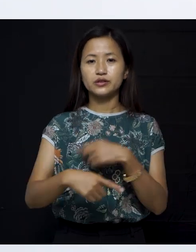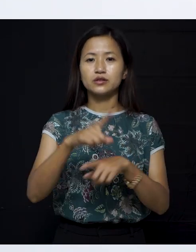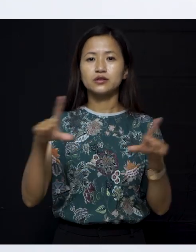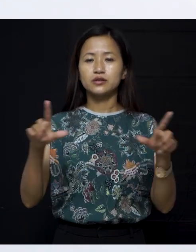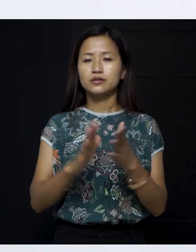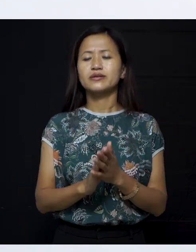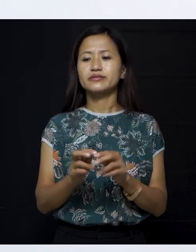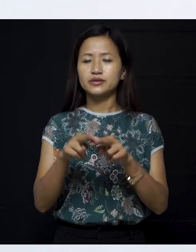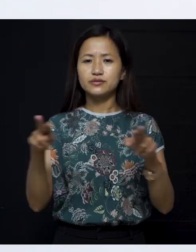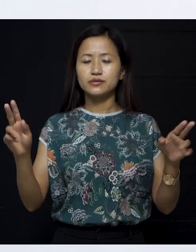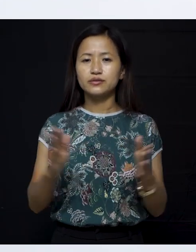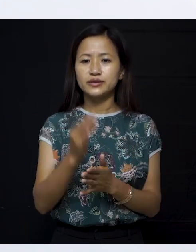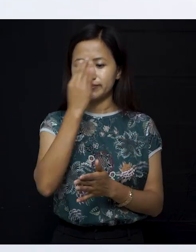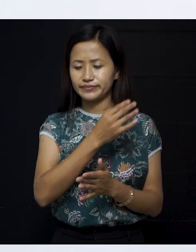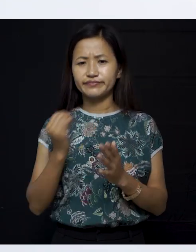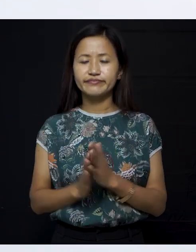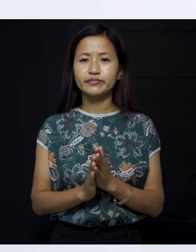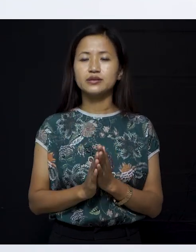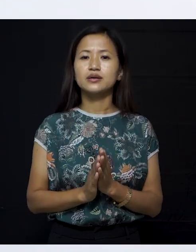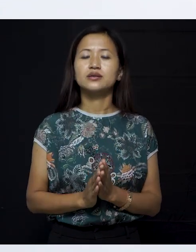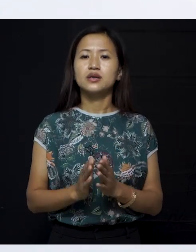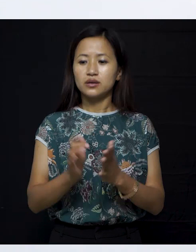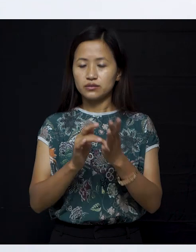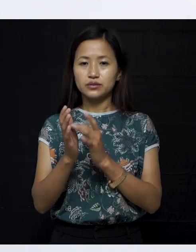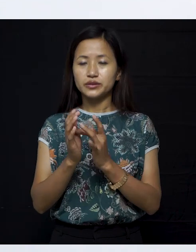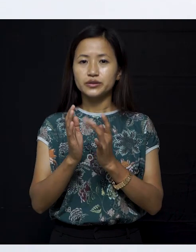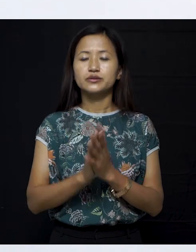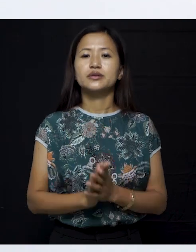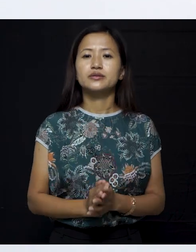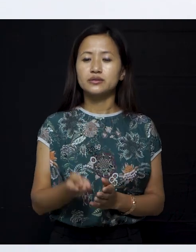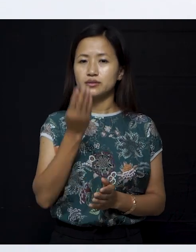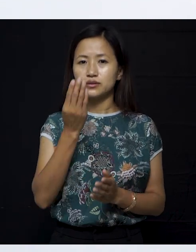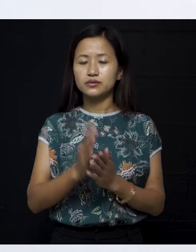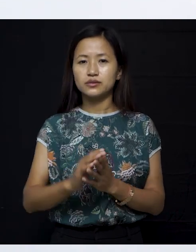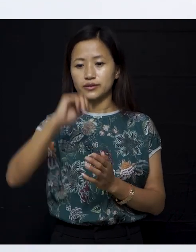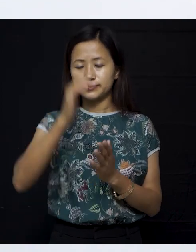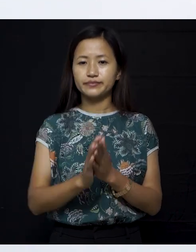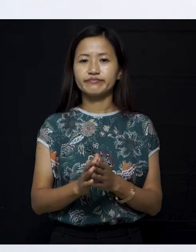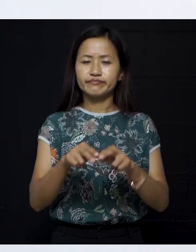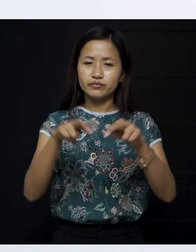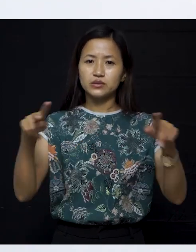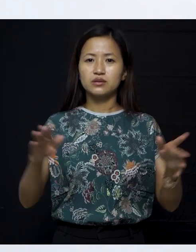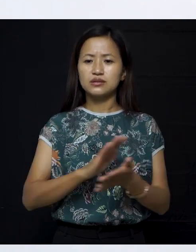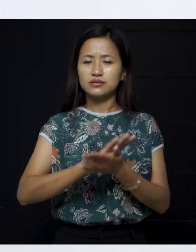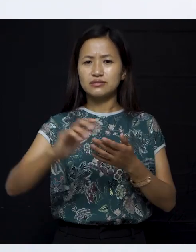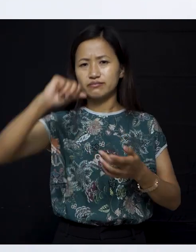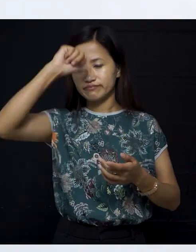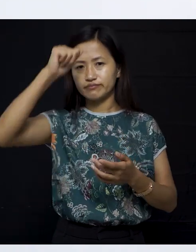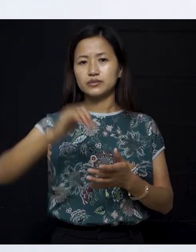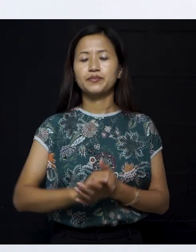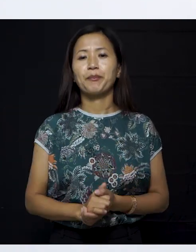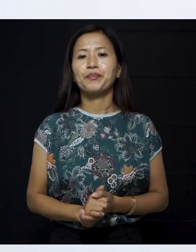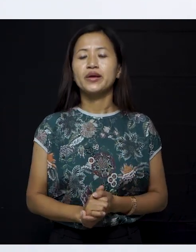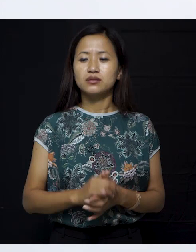different religion, it will be much better for them if they separate themselves from India completely. So many states